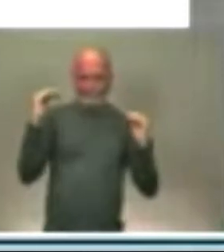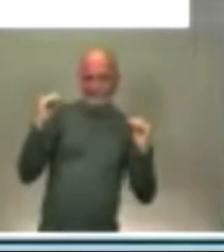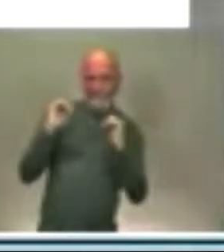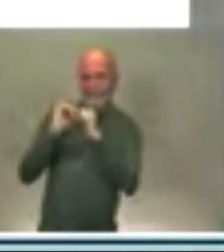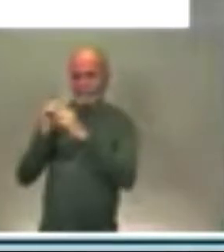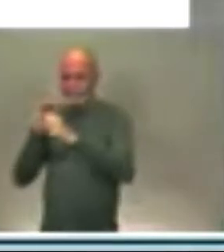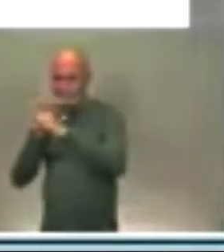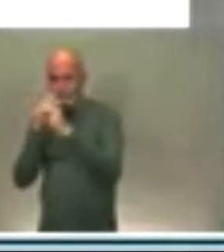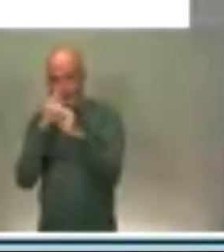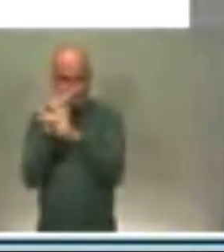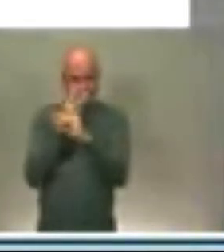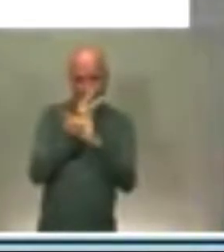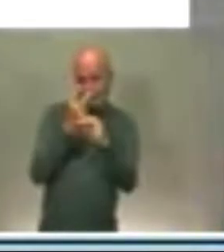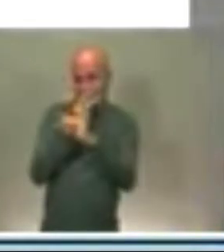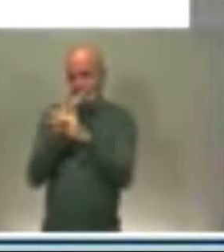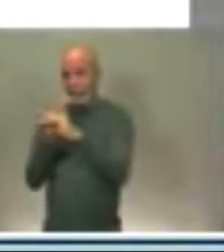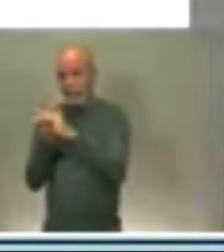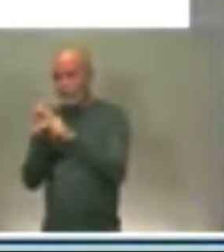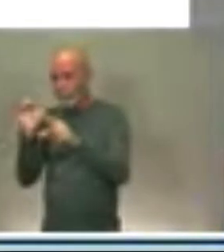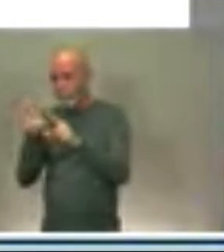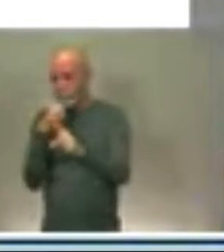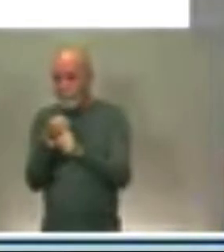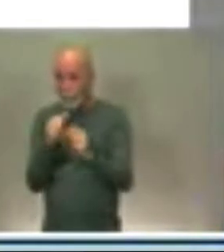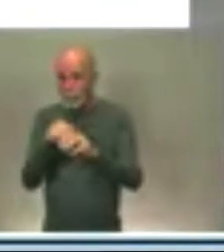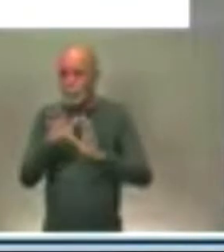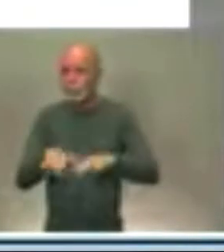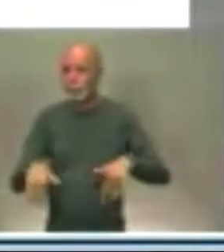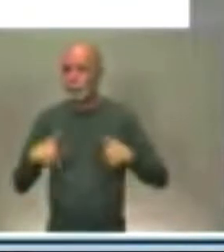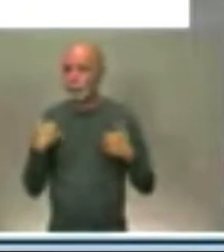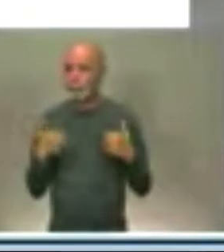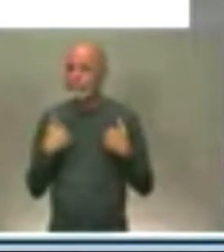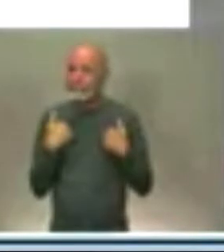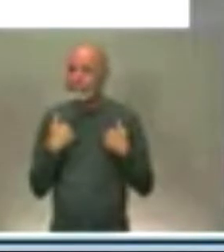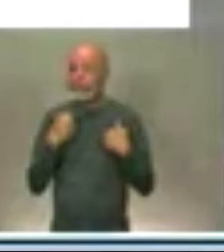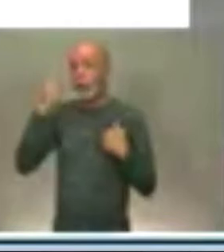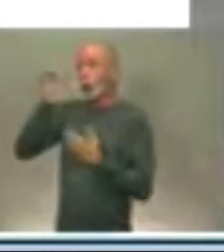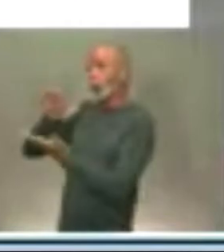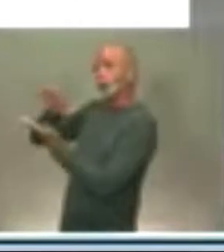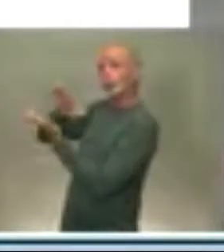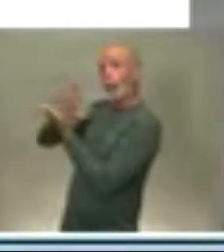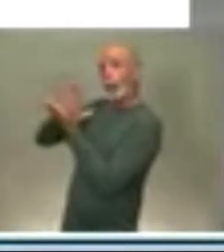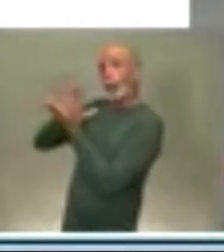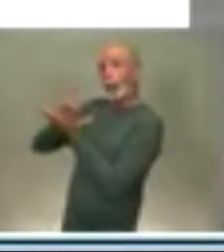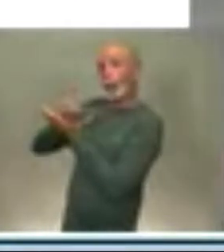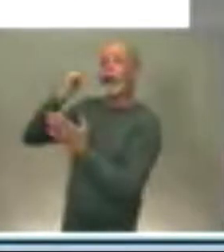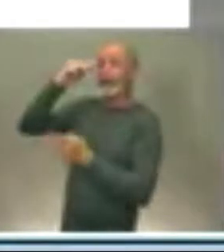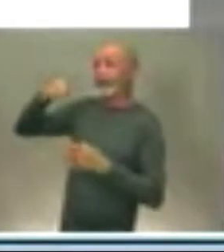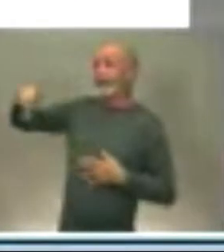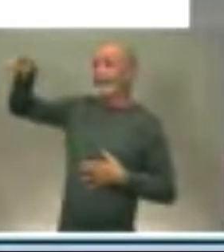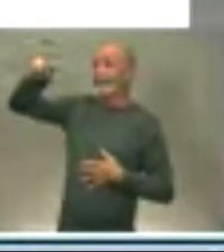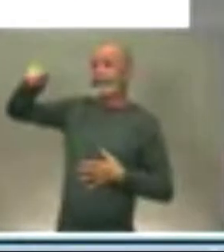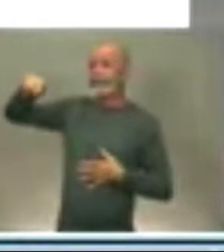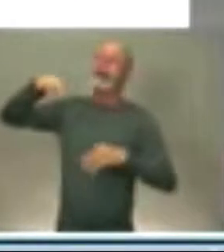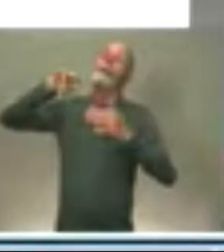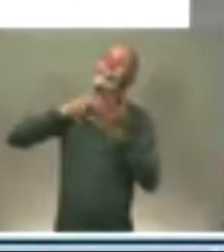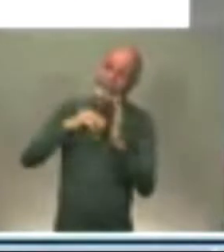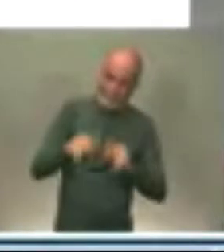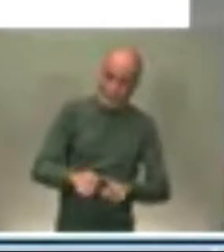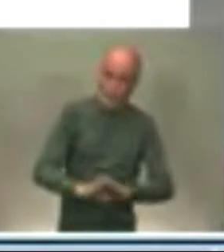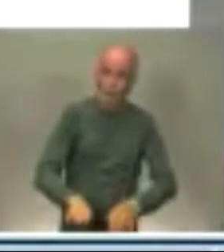had on young Nova Scotians. In-person schooling is vital for a child and youth